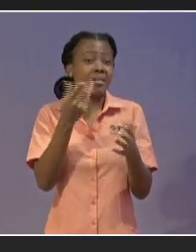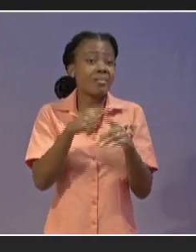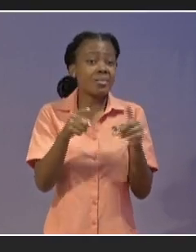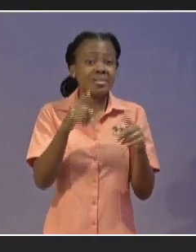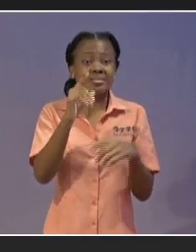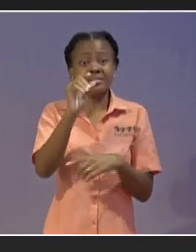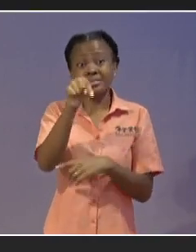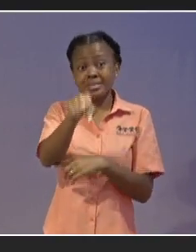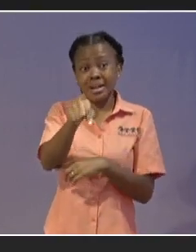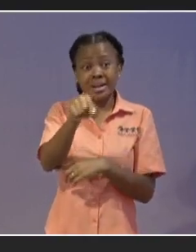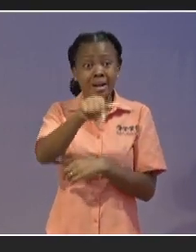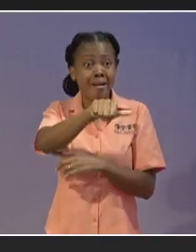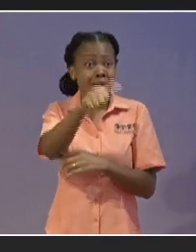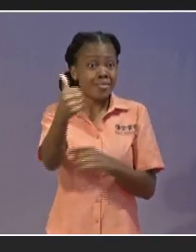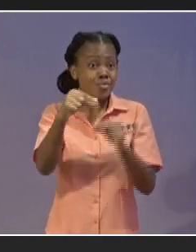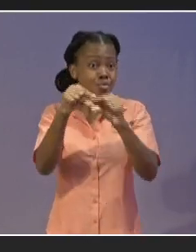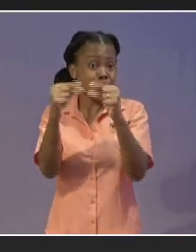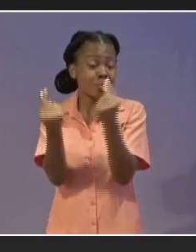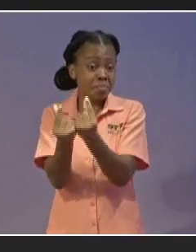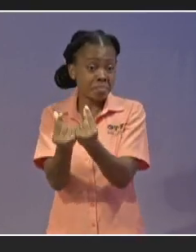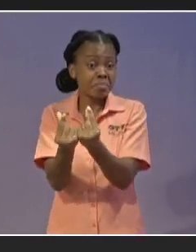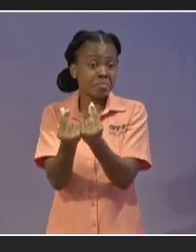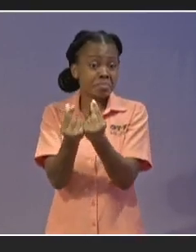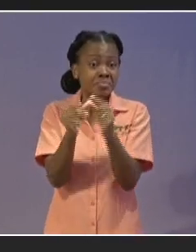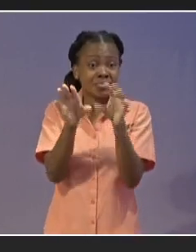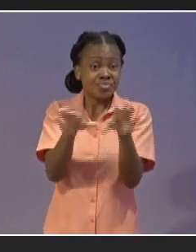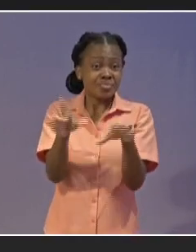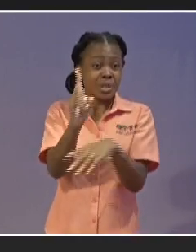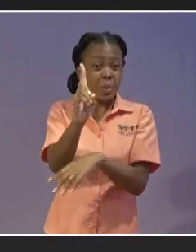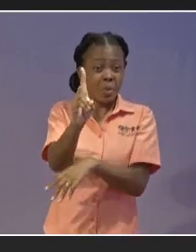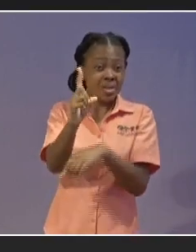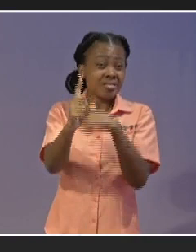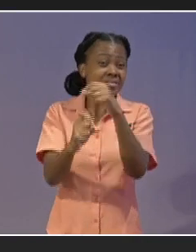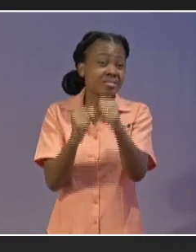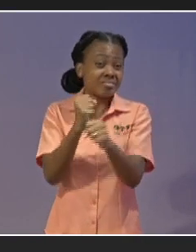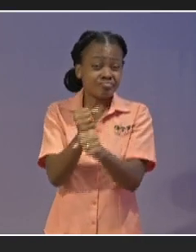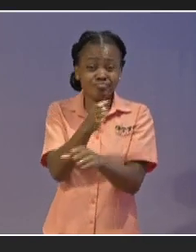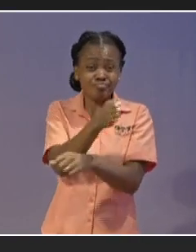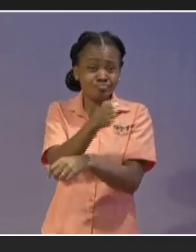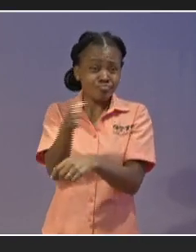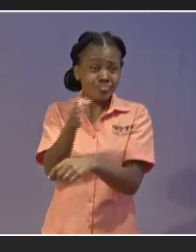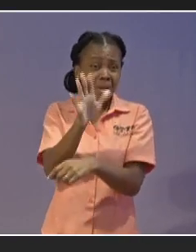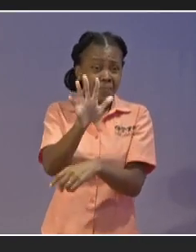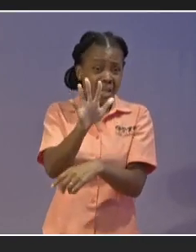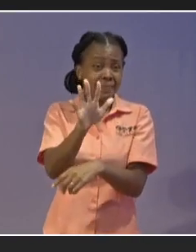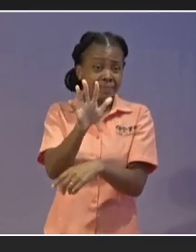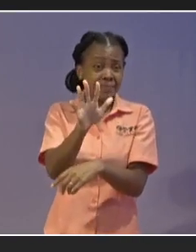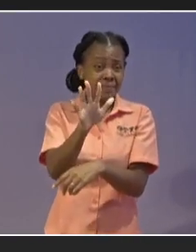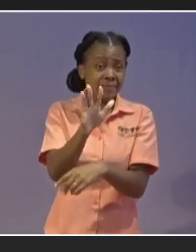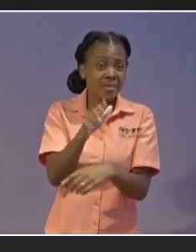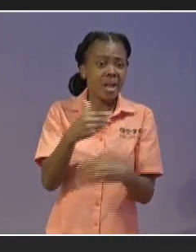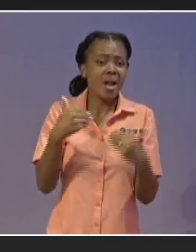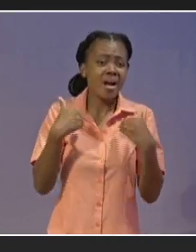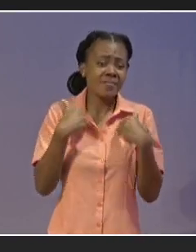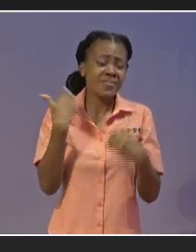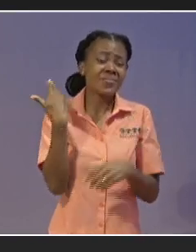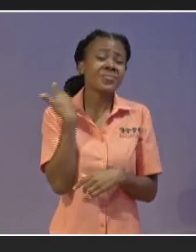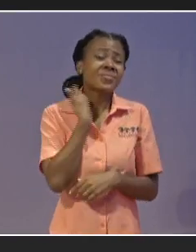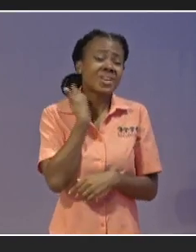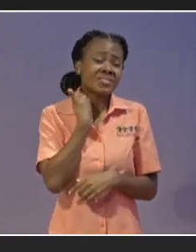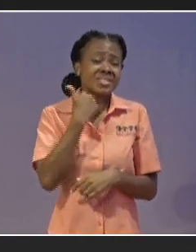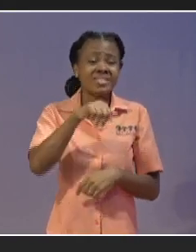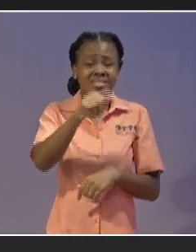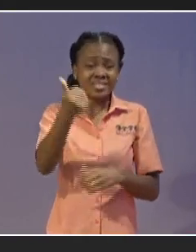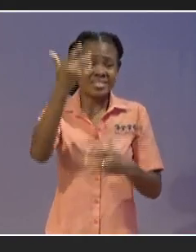and they will present sick and with fever and other things associated with that. And as I mentioned before, because of the upper